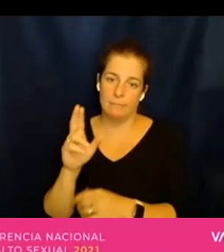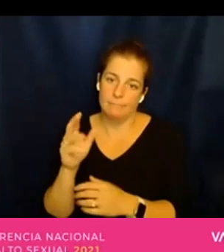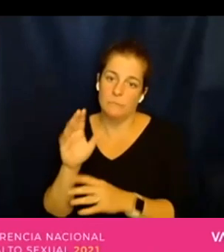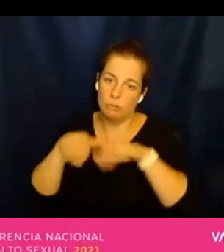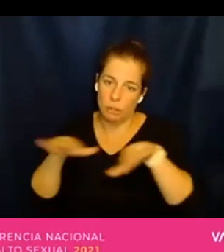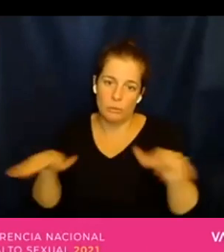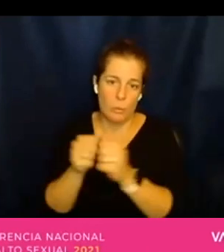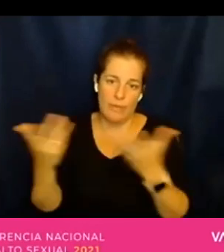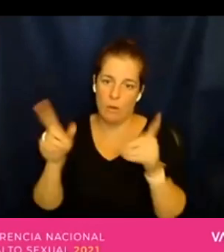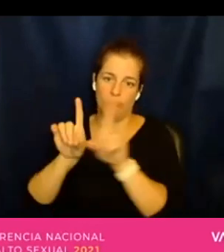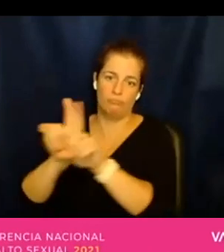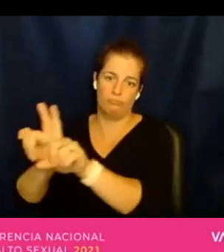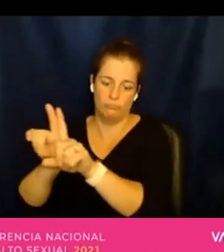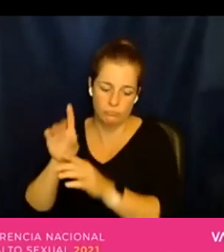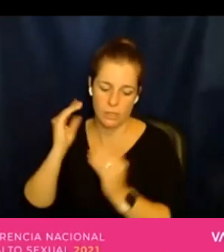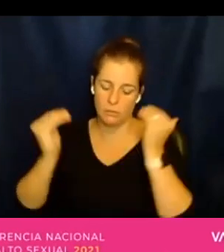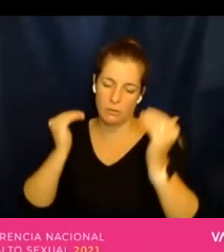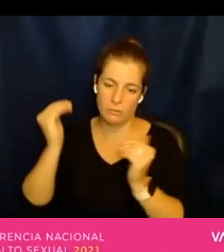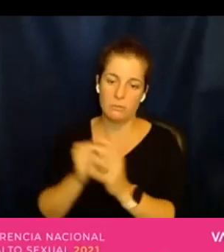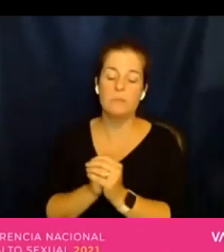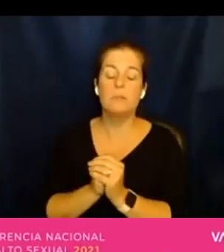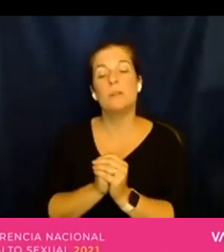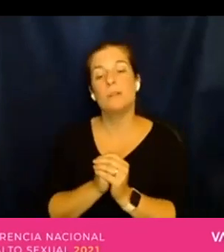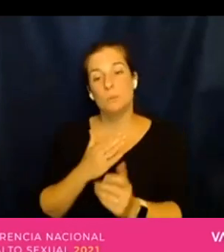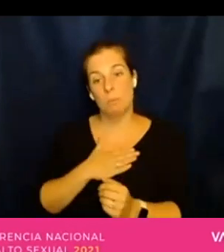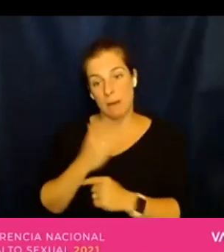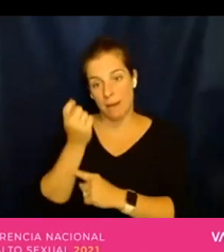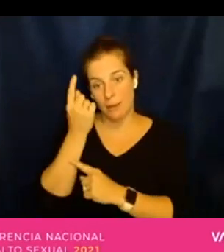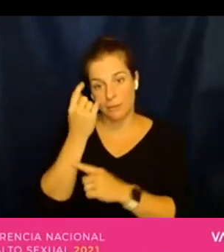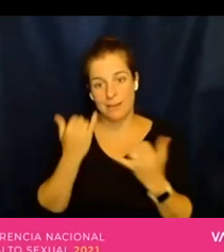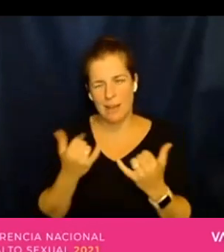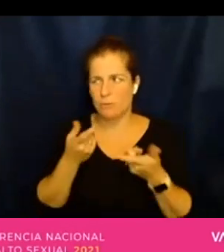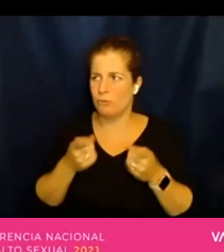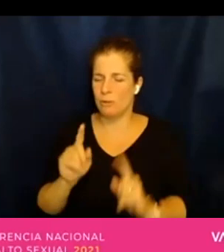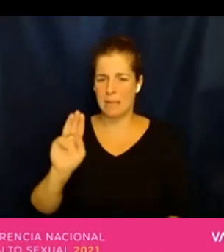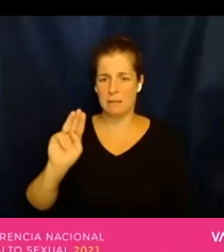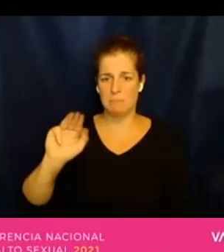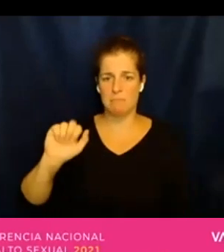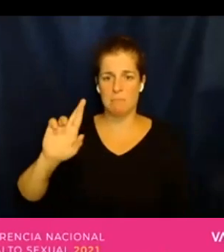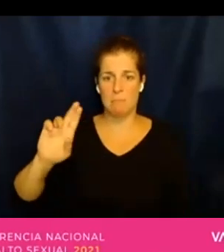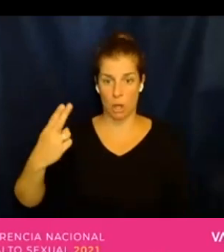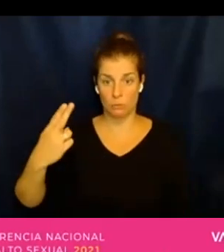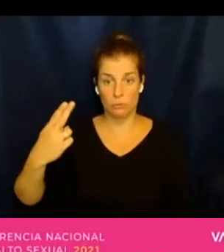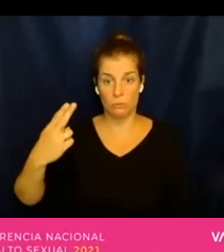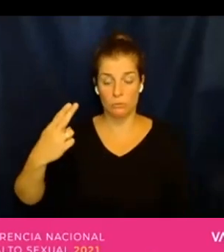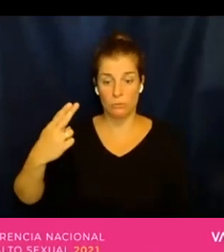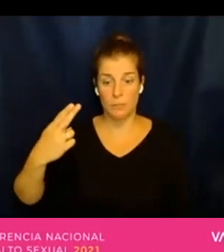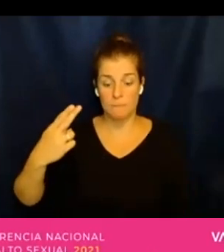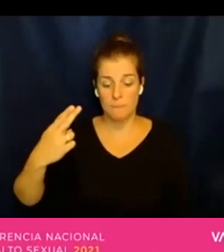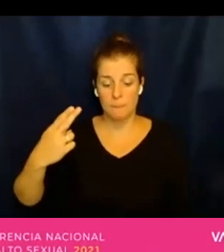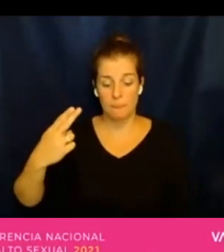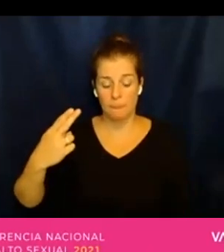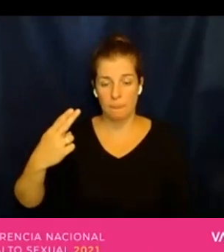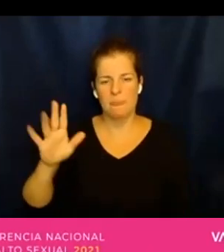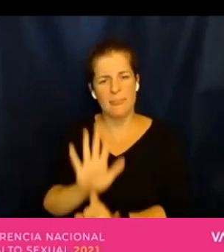so it's my understanding that during the month of March, about